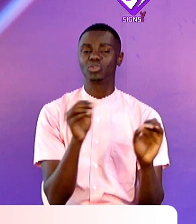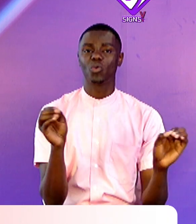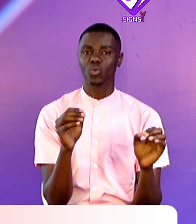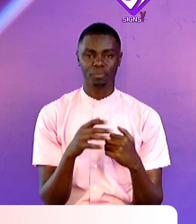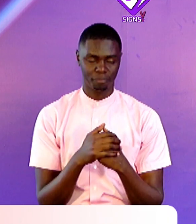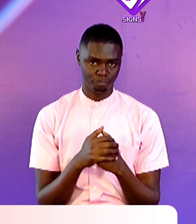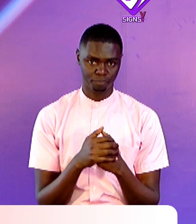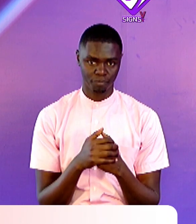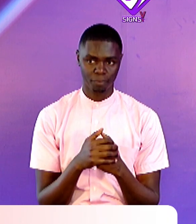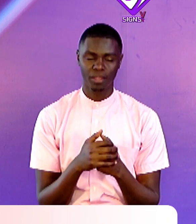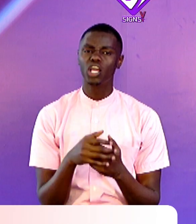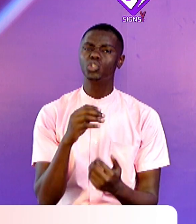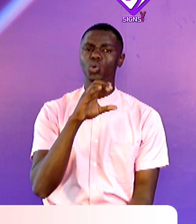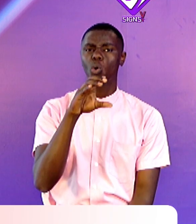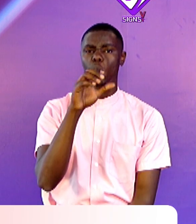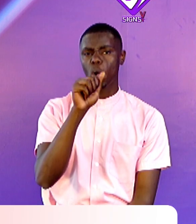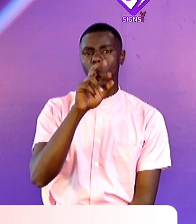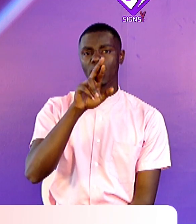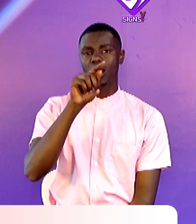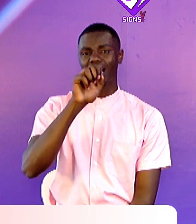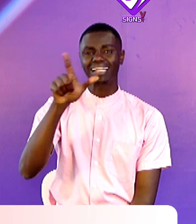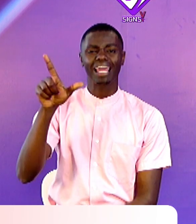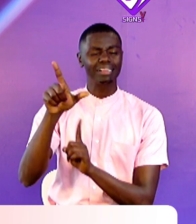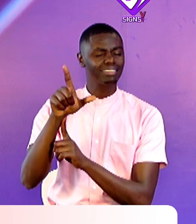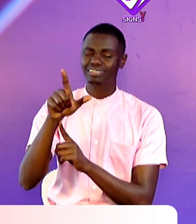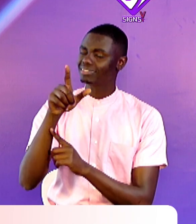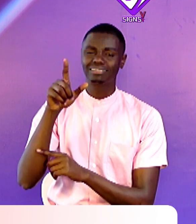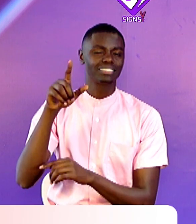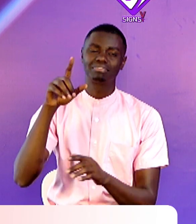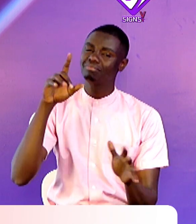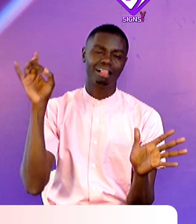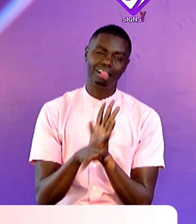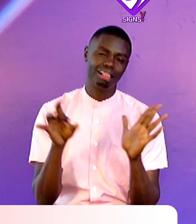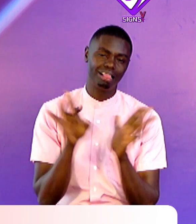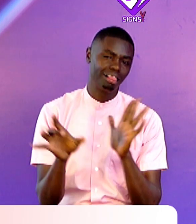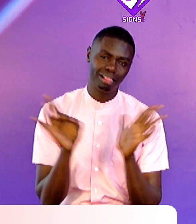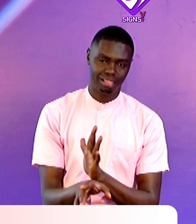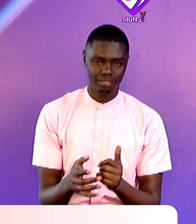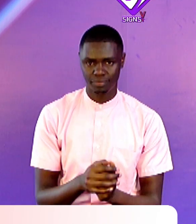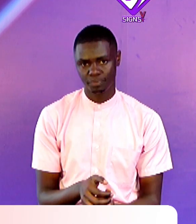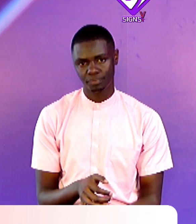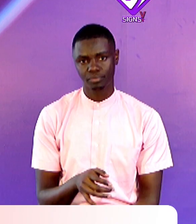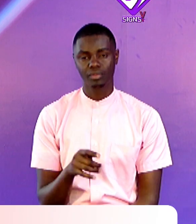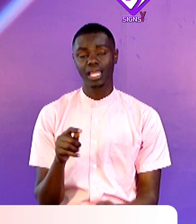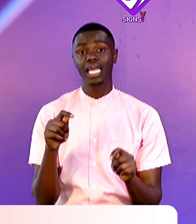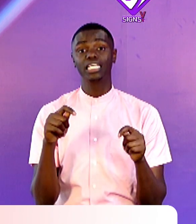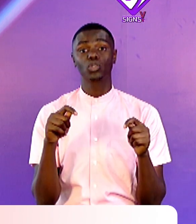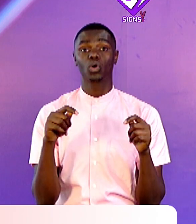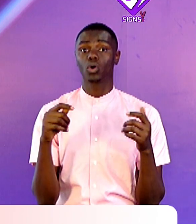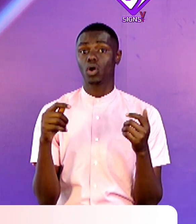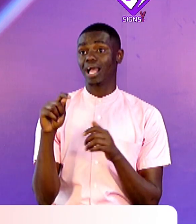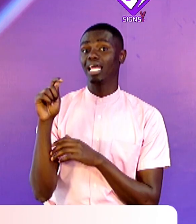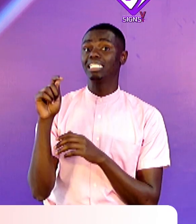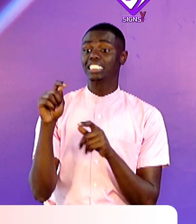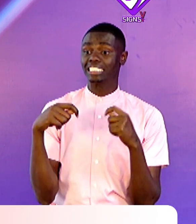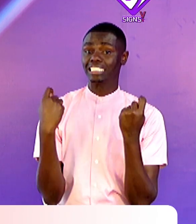It's amazing. So cartels. It's amazing Kenya you brought in is Team able. B against Morocco. You know, it's Team